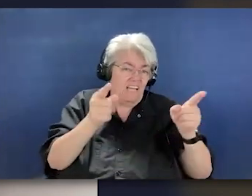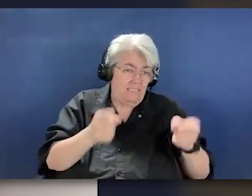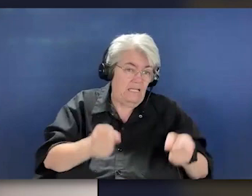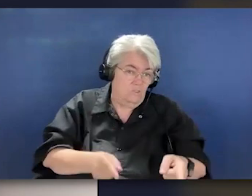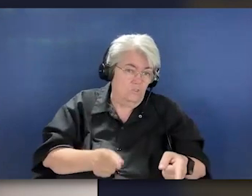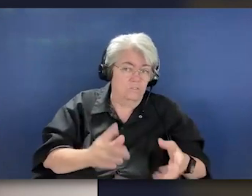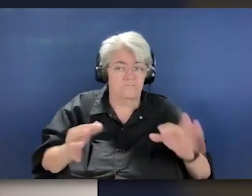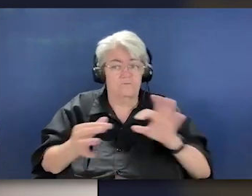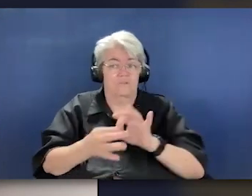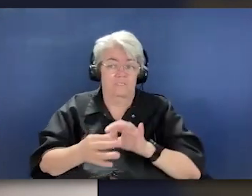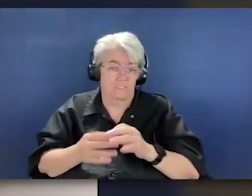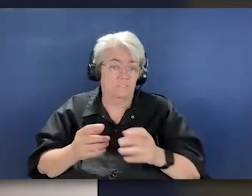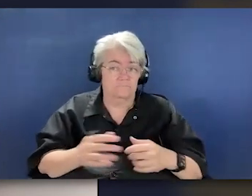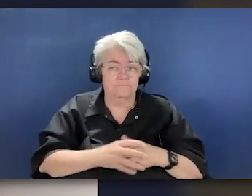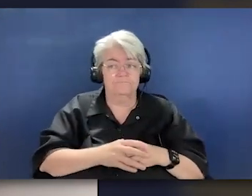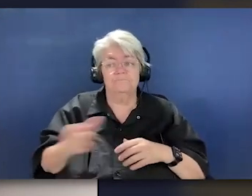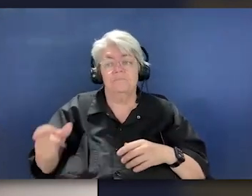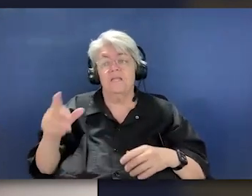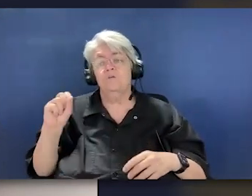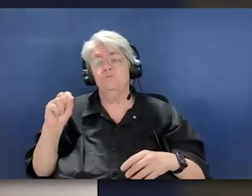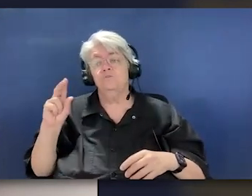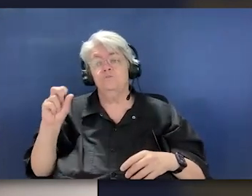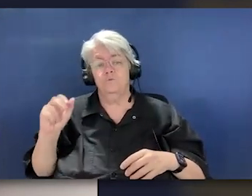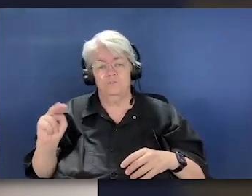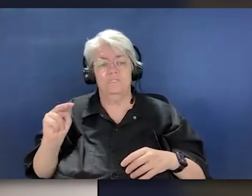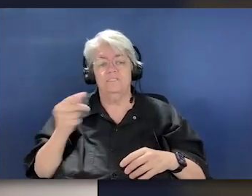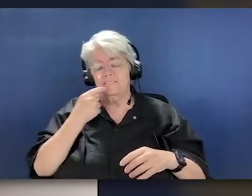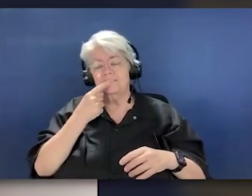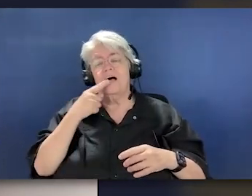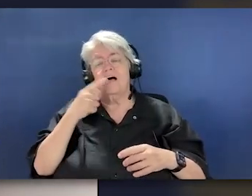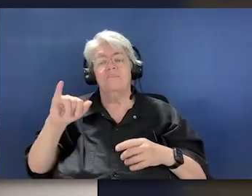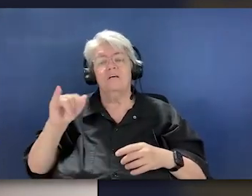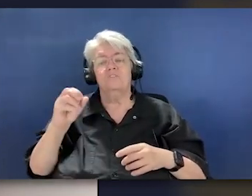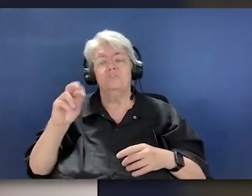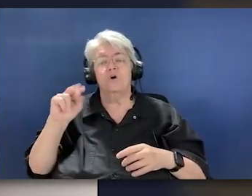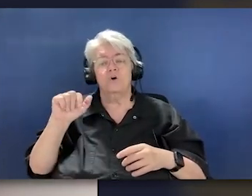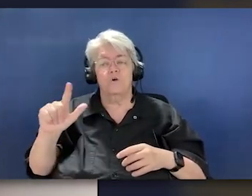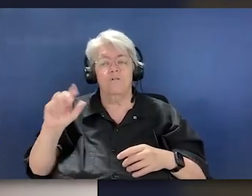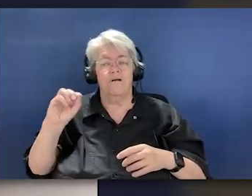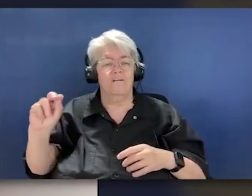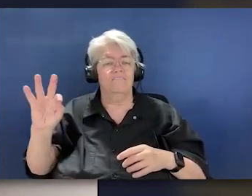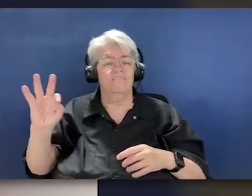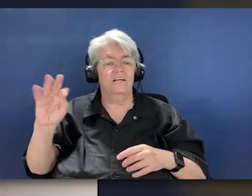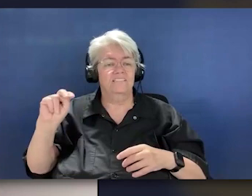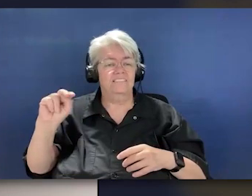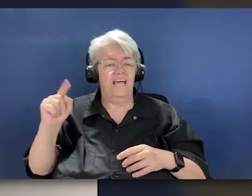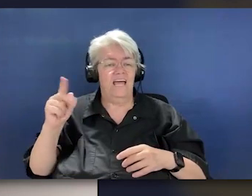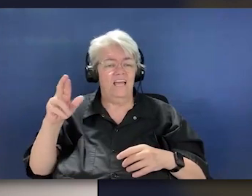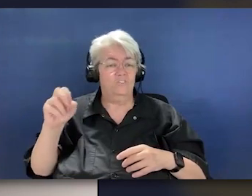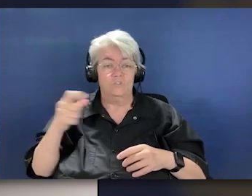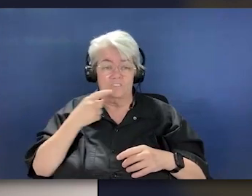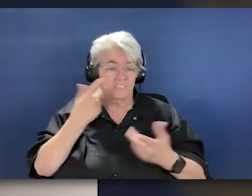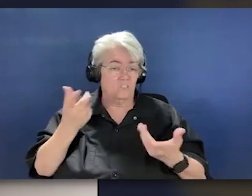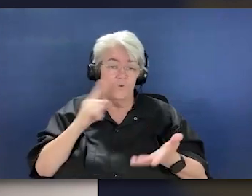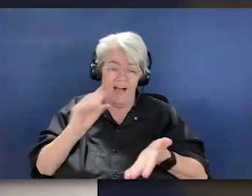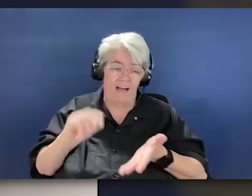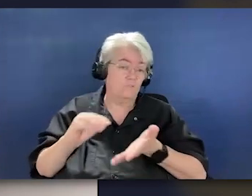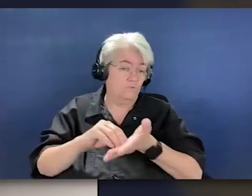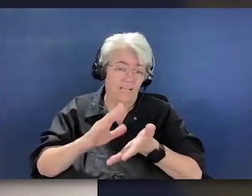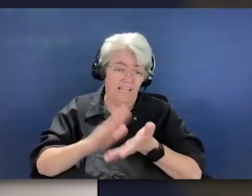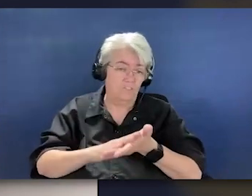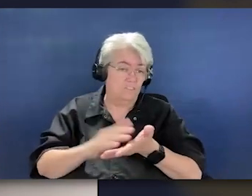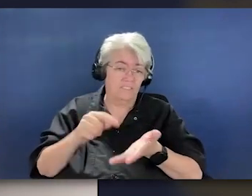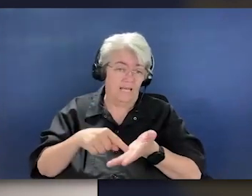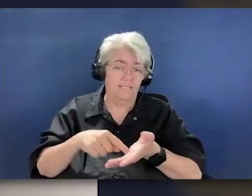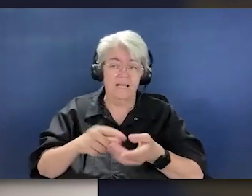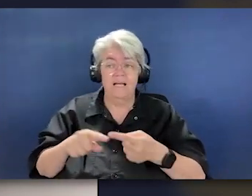those discussions. Yeah, that's what the journal Nature says, is as long as you document it. At U of